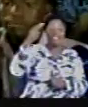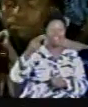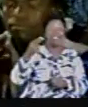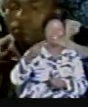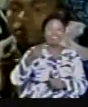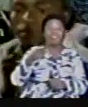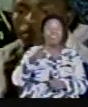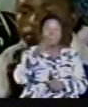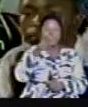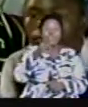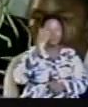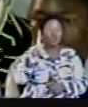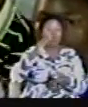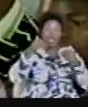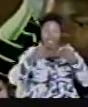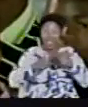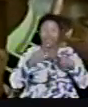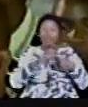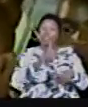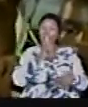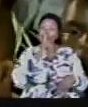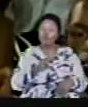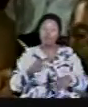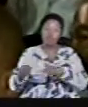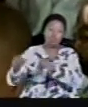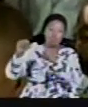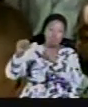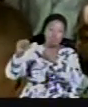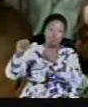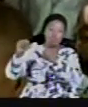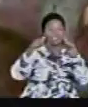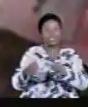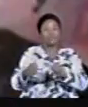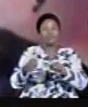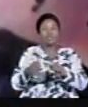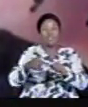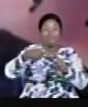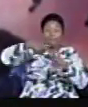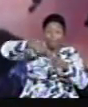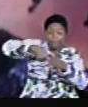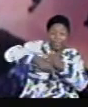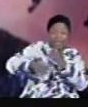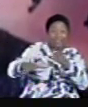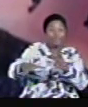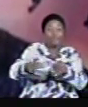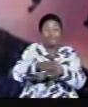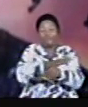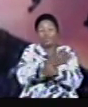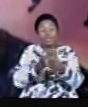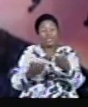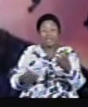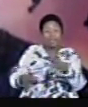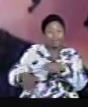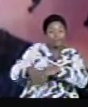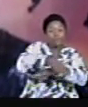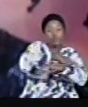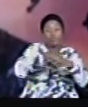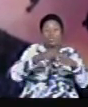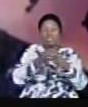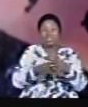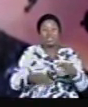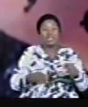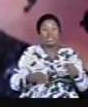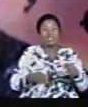the real baptism, immersion, enveloping, empowering of the